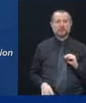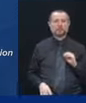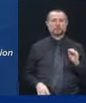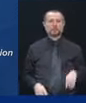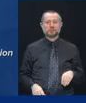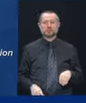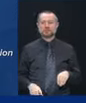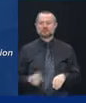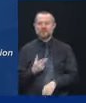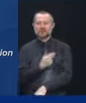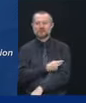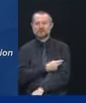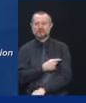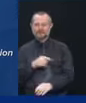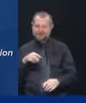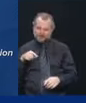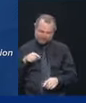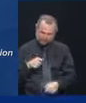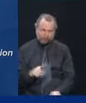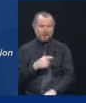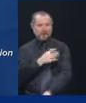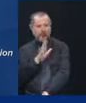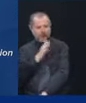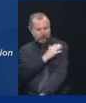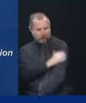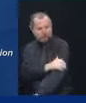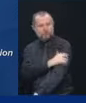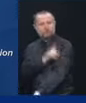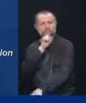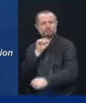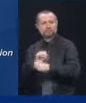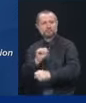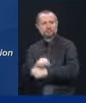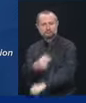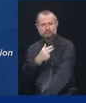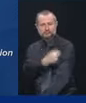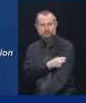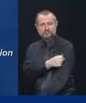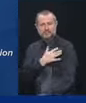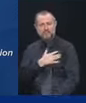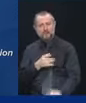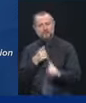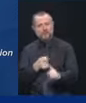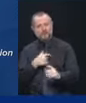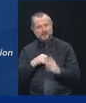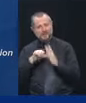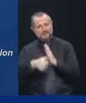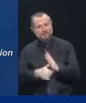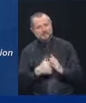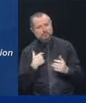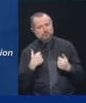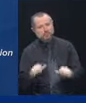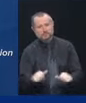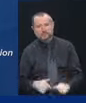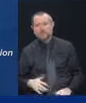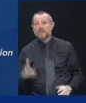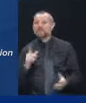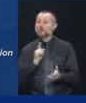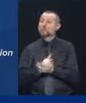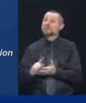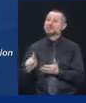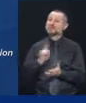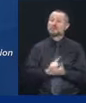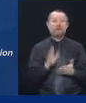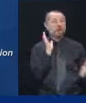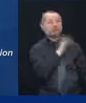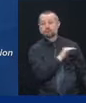arms. And this is what I've been trying to communicate. We get a supply on a weekly basis. It comes in